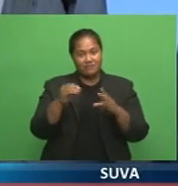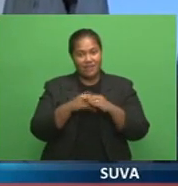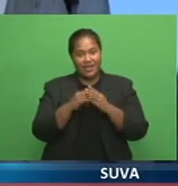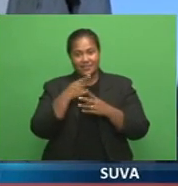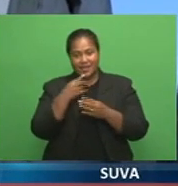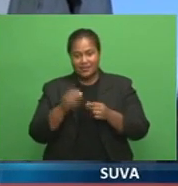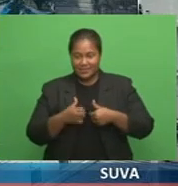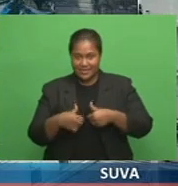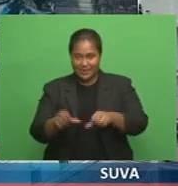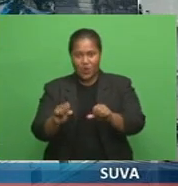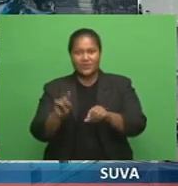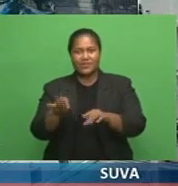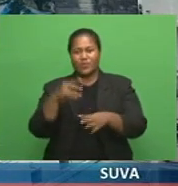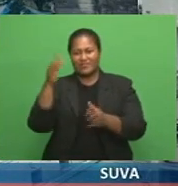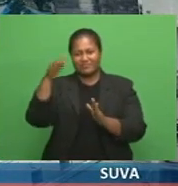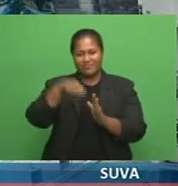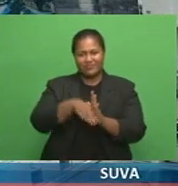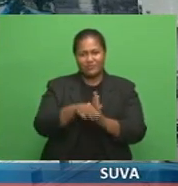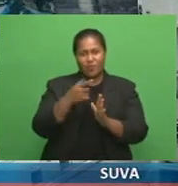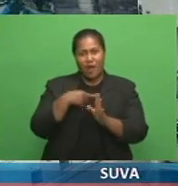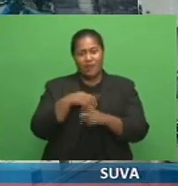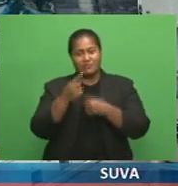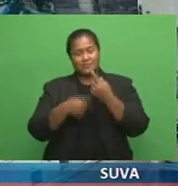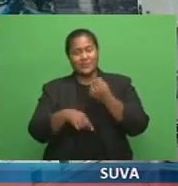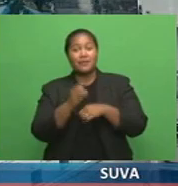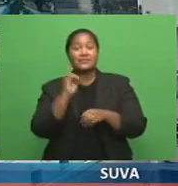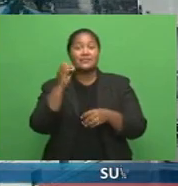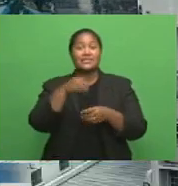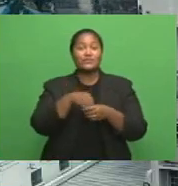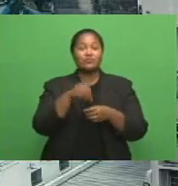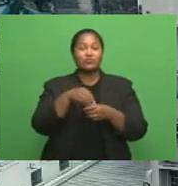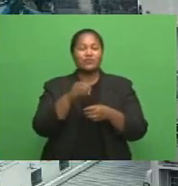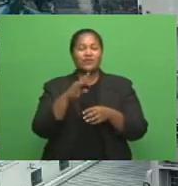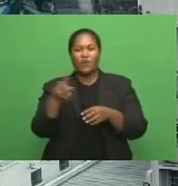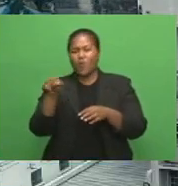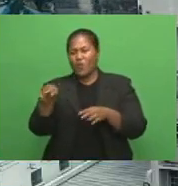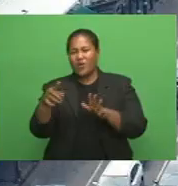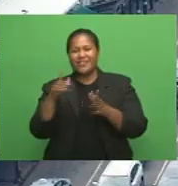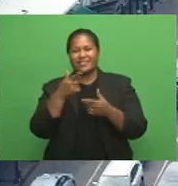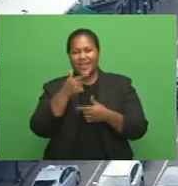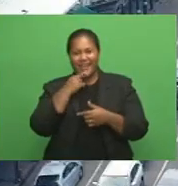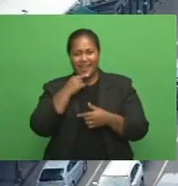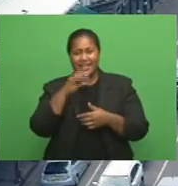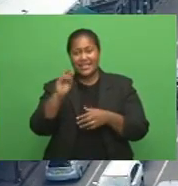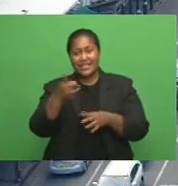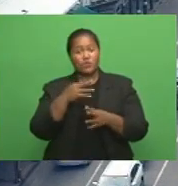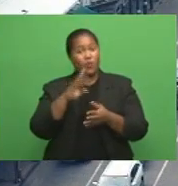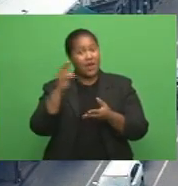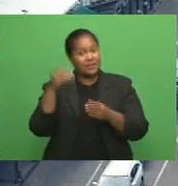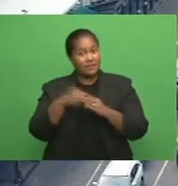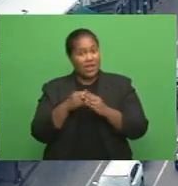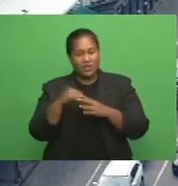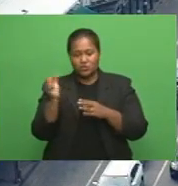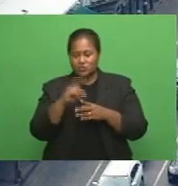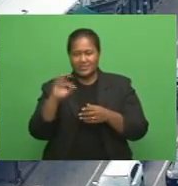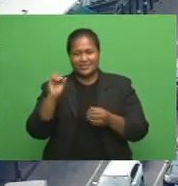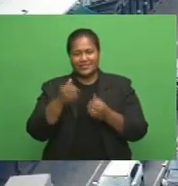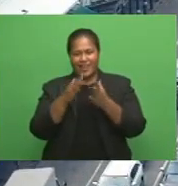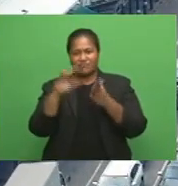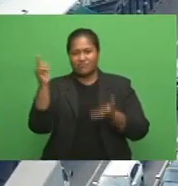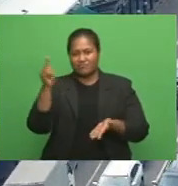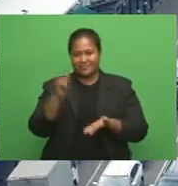rates will fall, which becomes an input in the lending rate. Therefore, the banks should start reducing the lending rate. Given that banks will have a